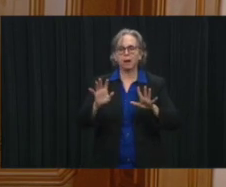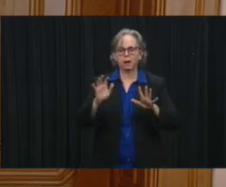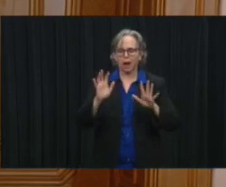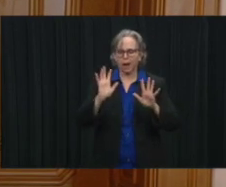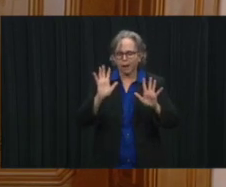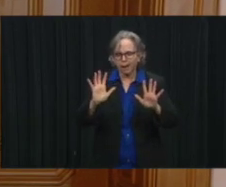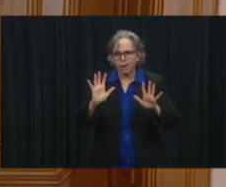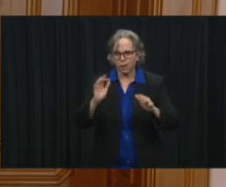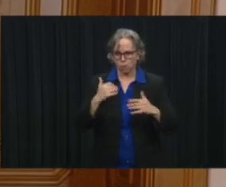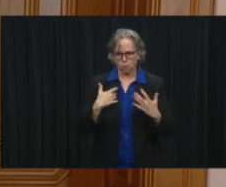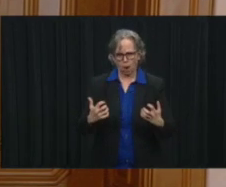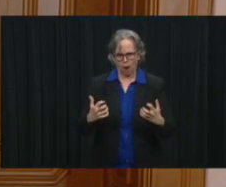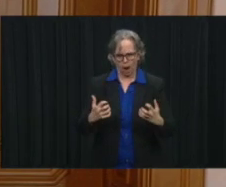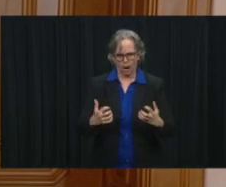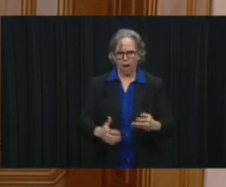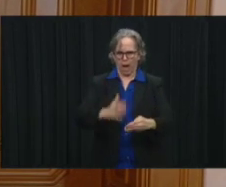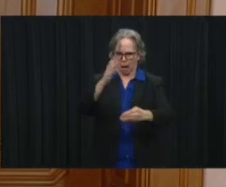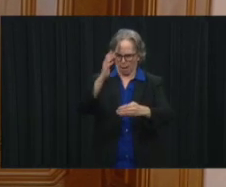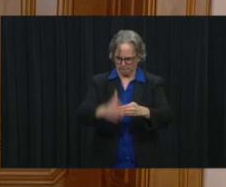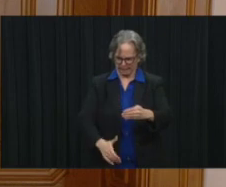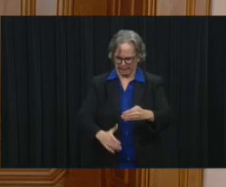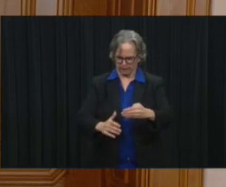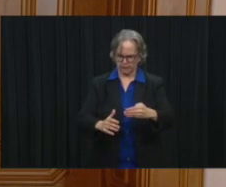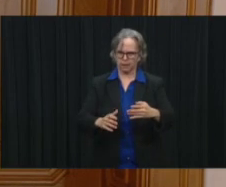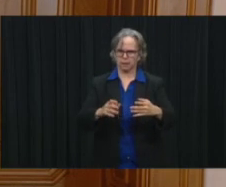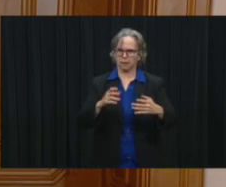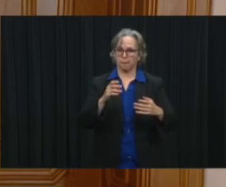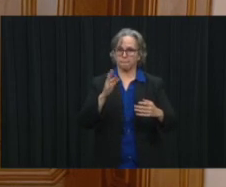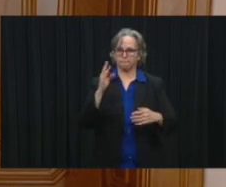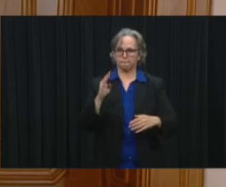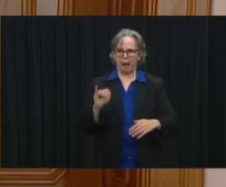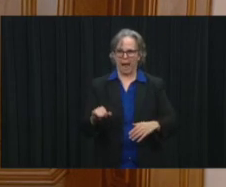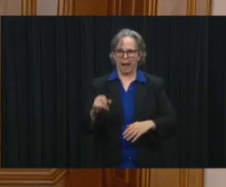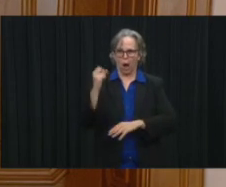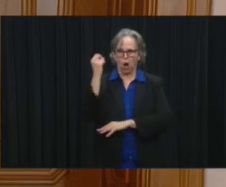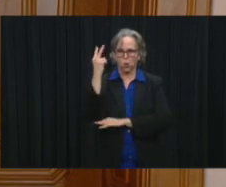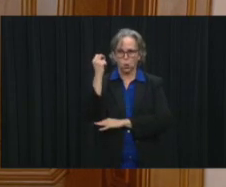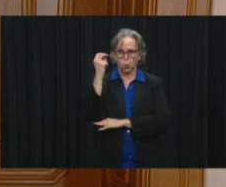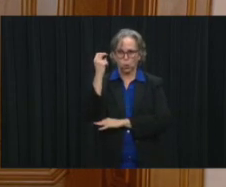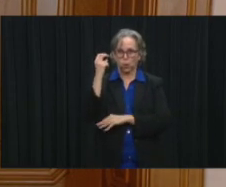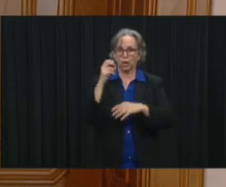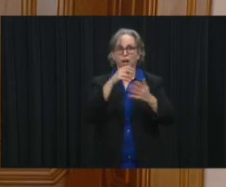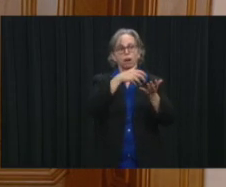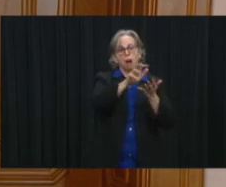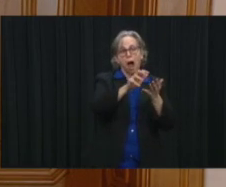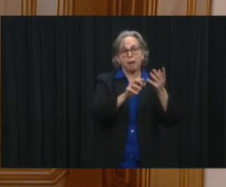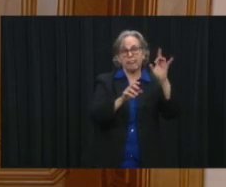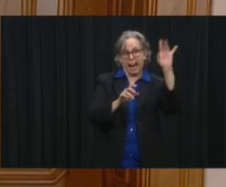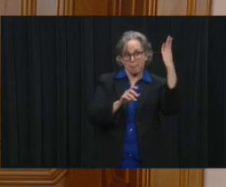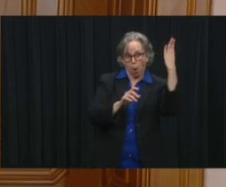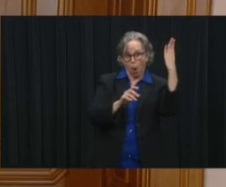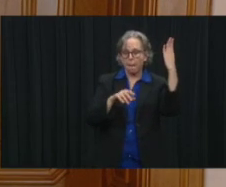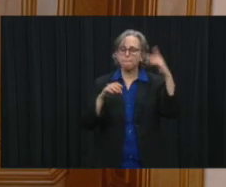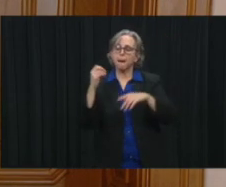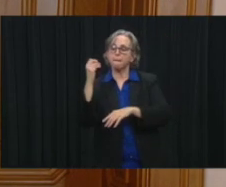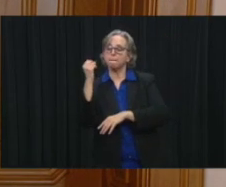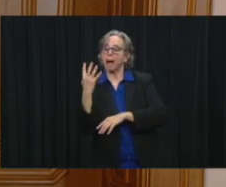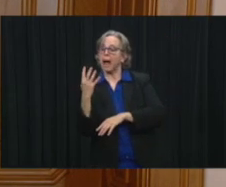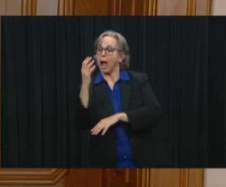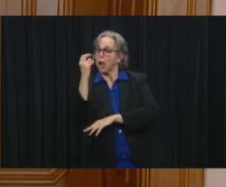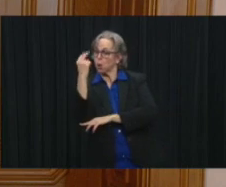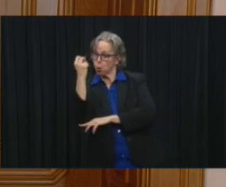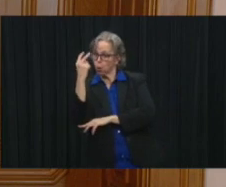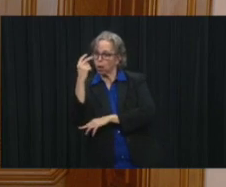But a completed draft to us by 12 noon on Monday. I have asked General Harris of the